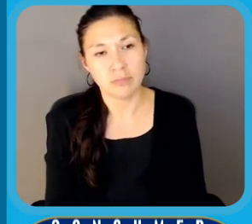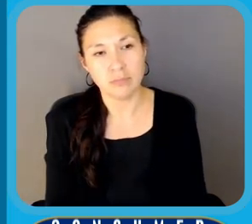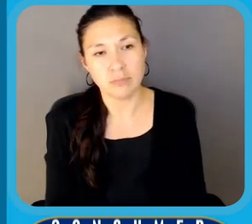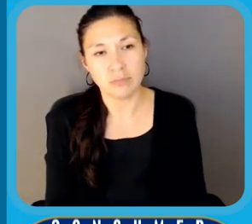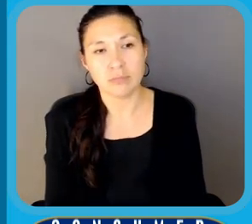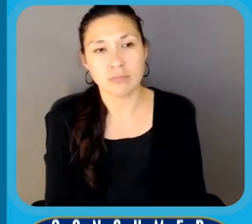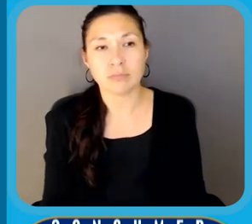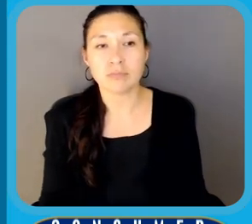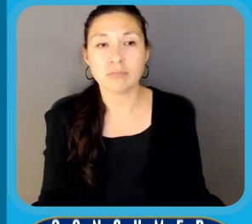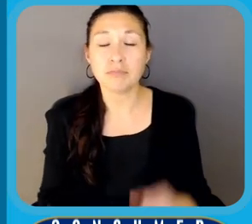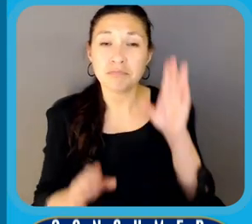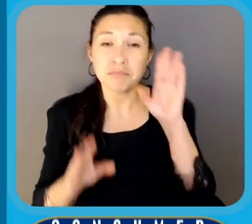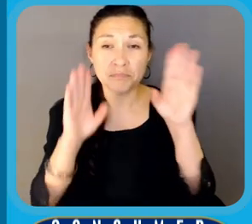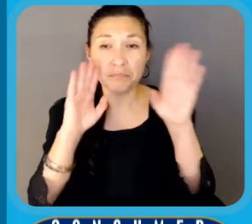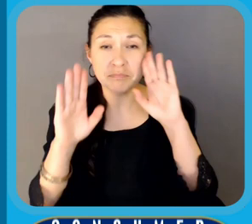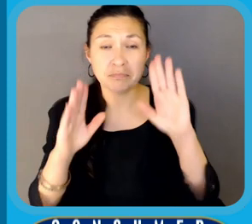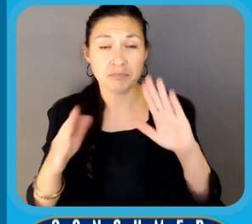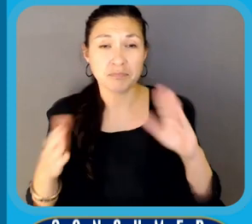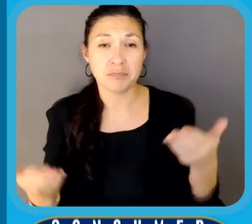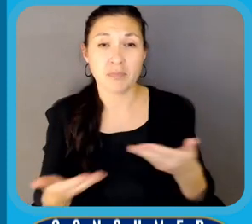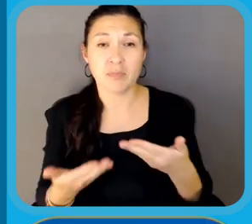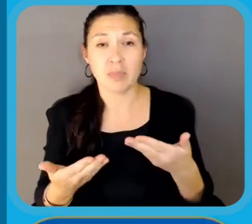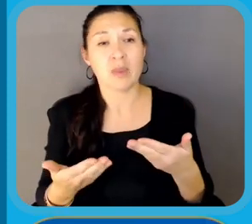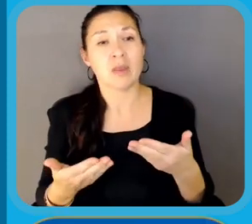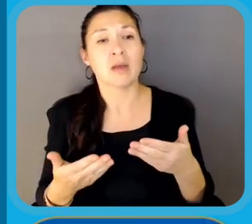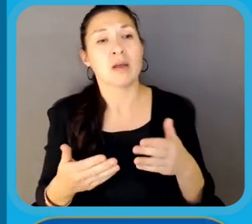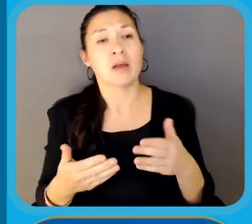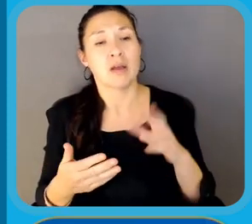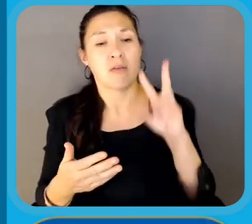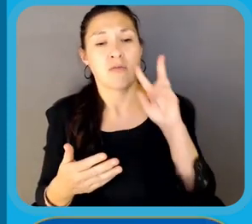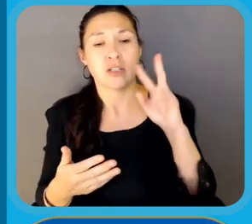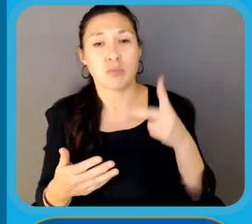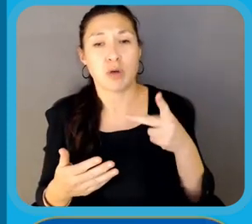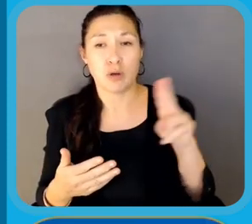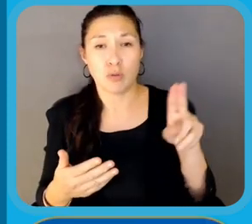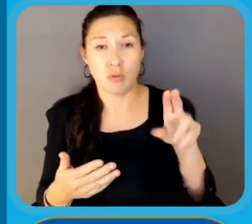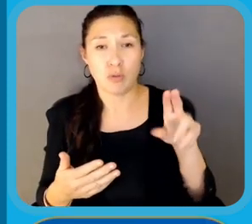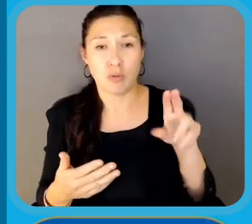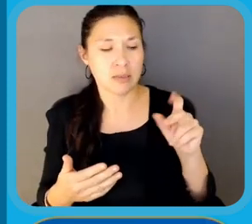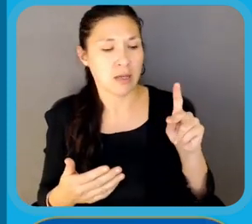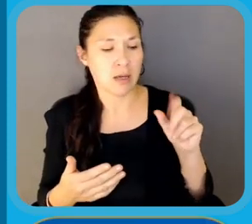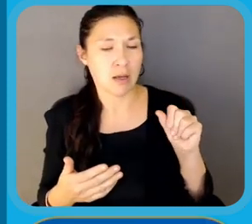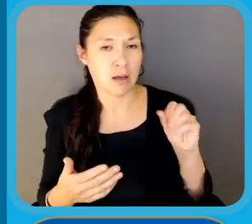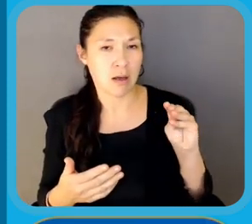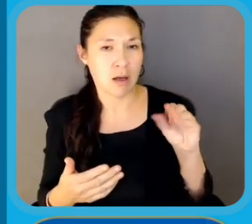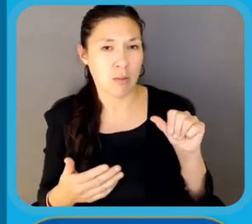Delegates and guests, please welcome Vice President of the United States, Kamala Harris.